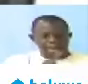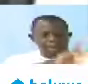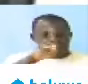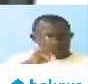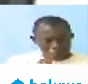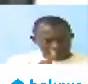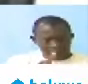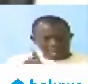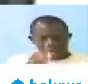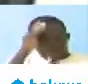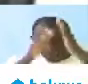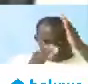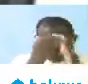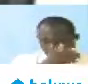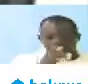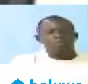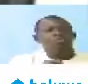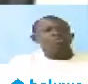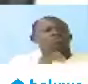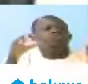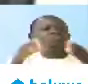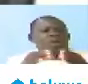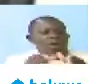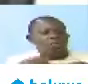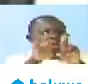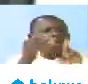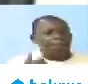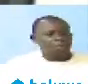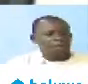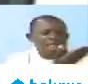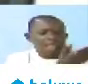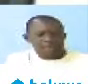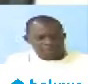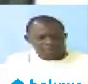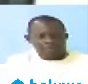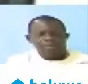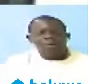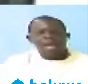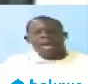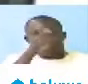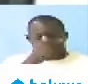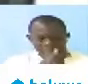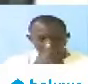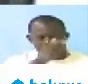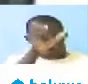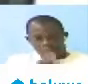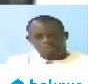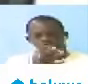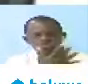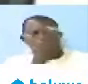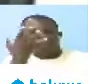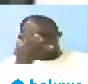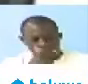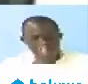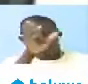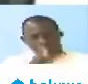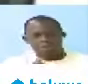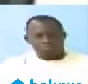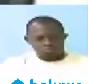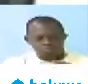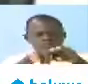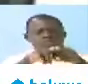But by then he had already left with his people. So any Gambian would hold that. And he had already gone with some